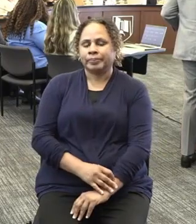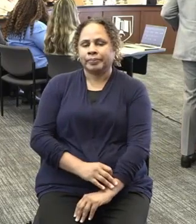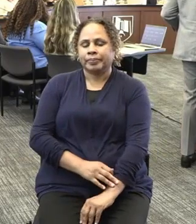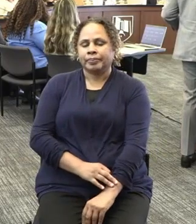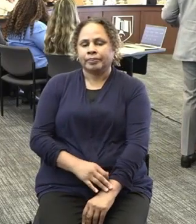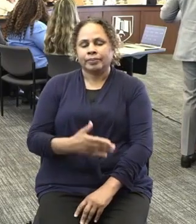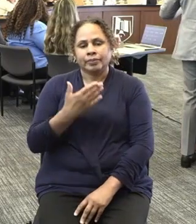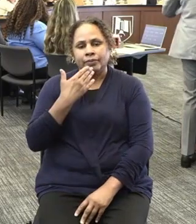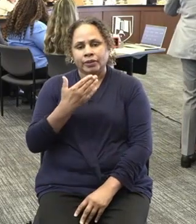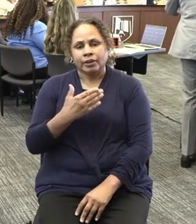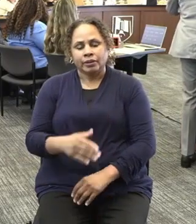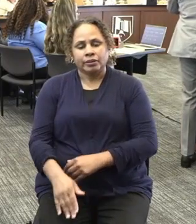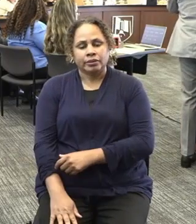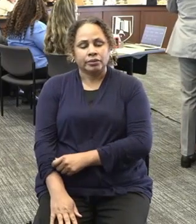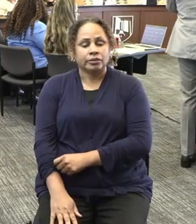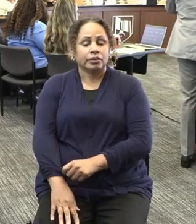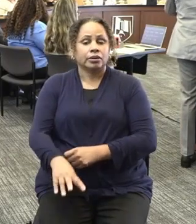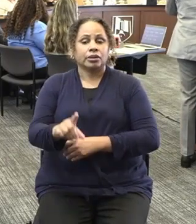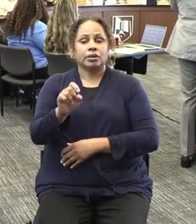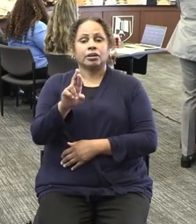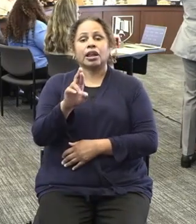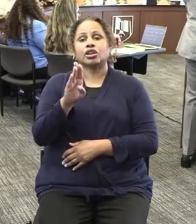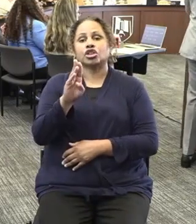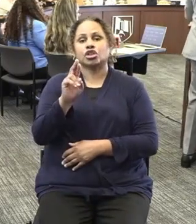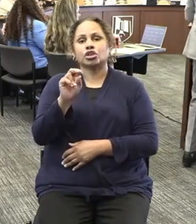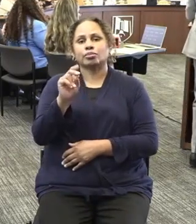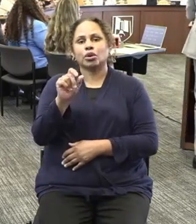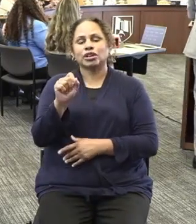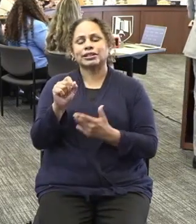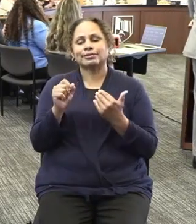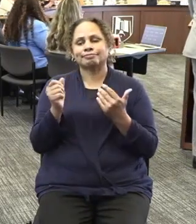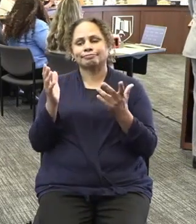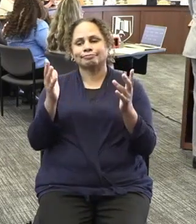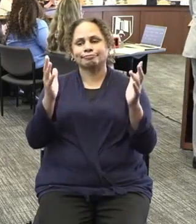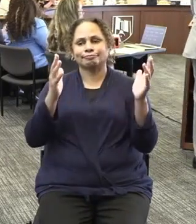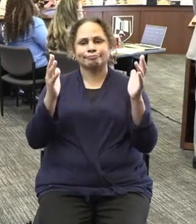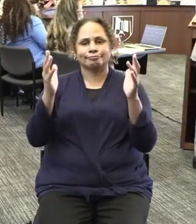Thank you. Thank you, Dr. Brooks. Thank you. All right.